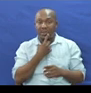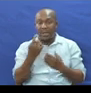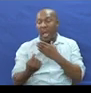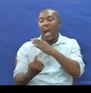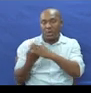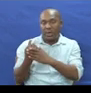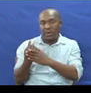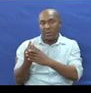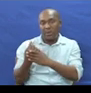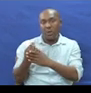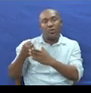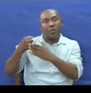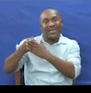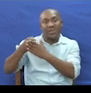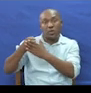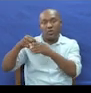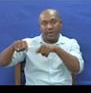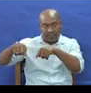story.